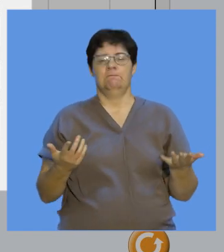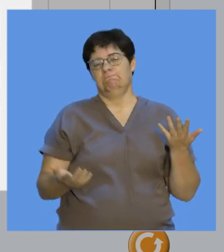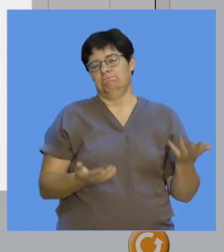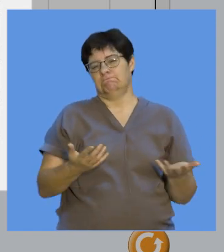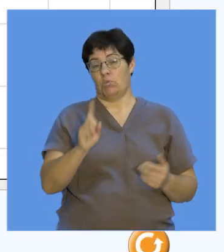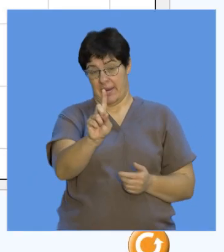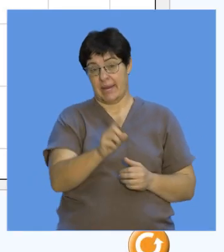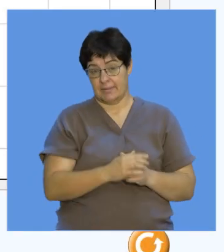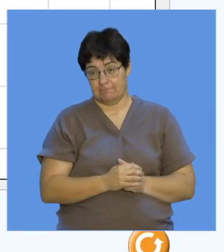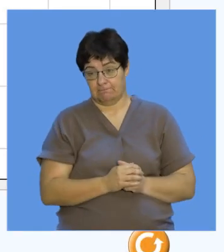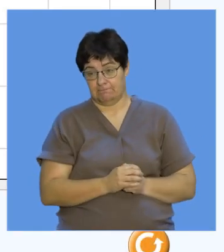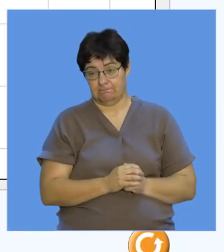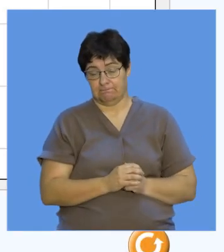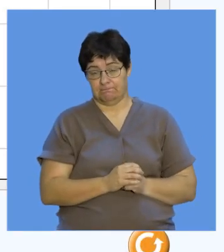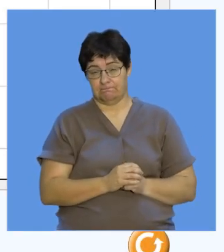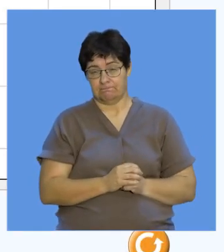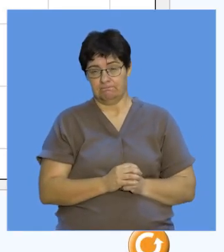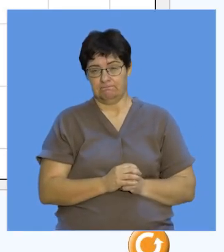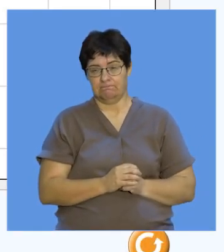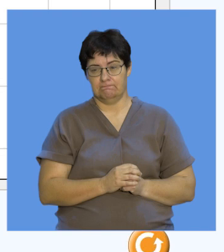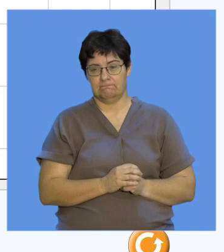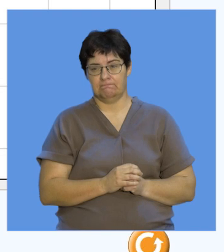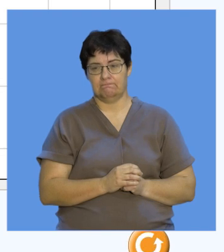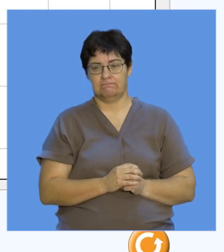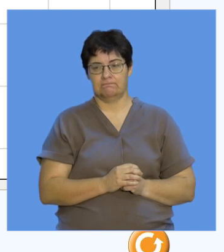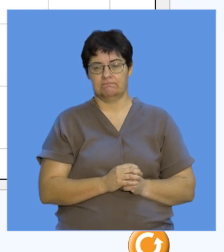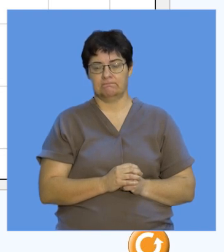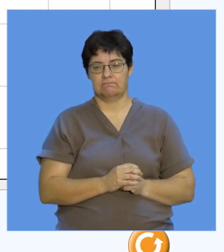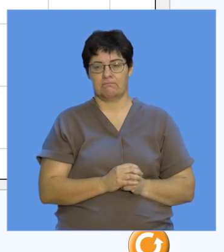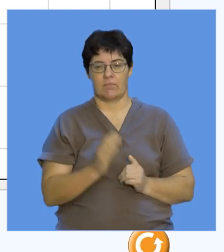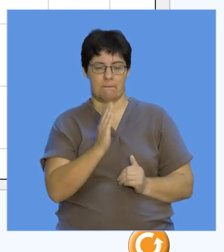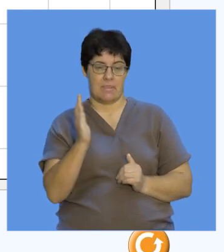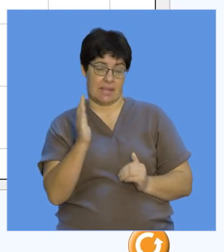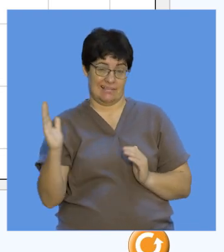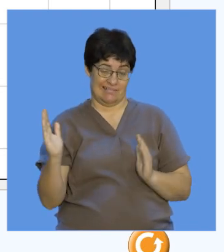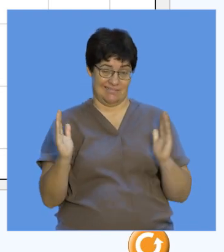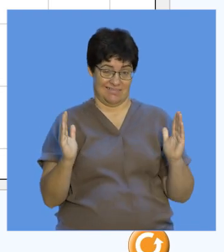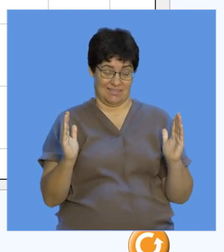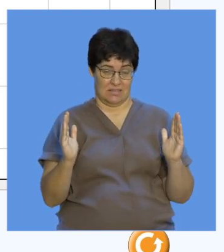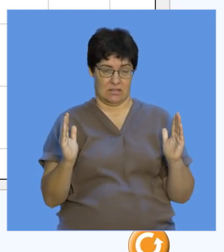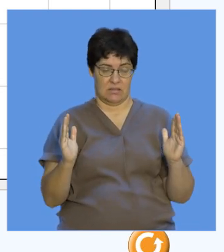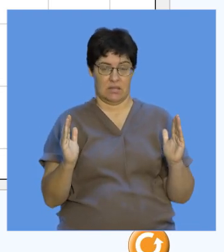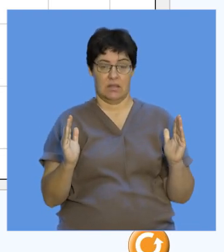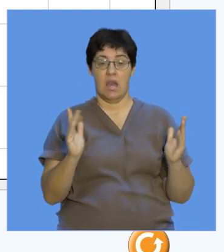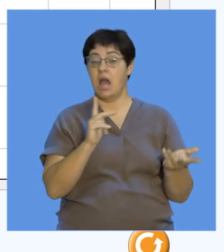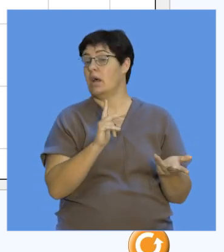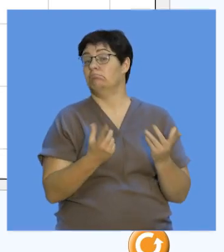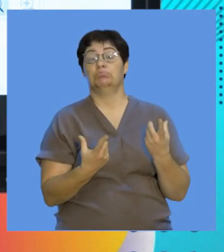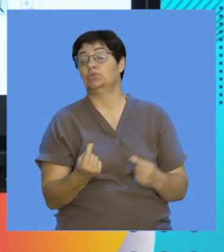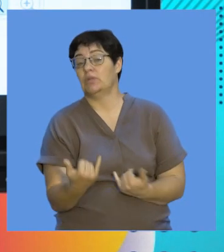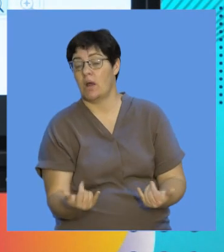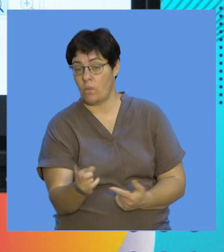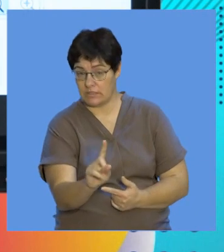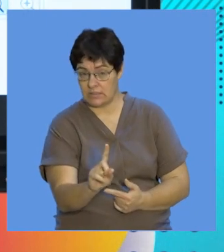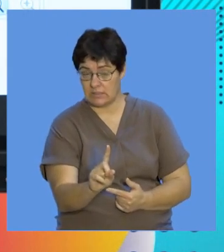1. Okay, so let's put this, let's move it a little bit. So now what I've done is I've got